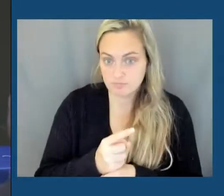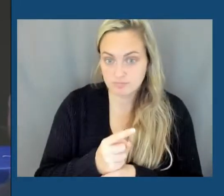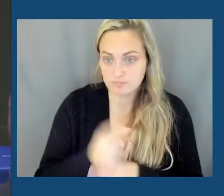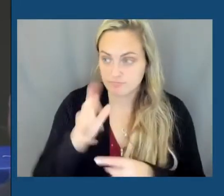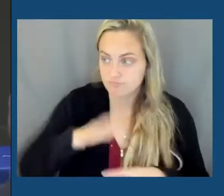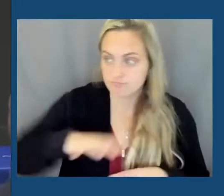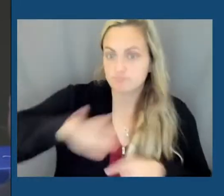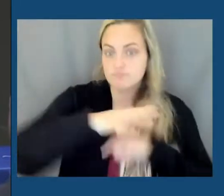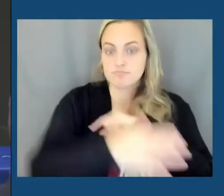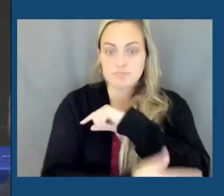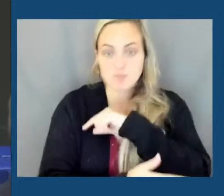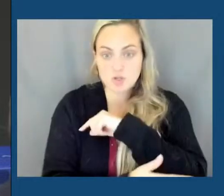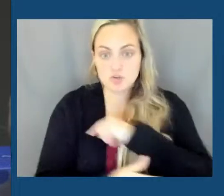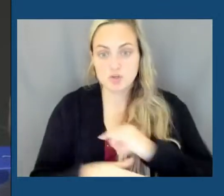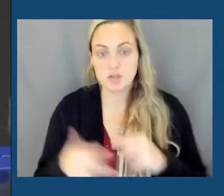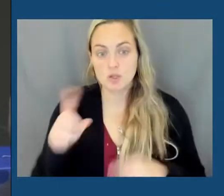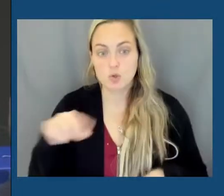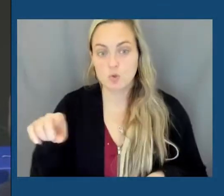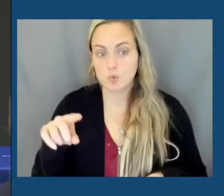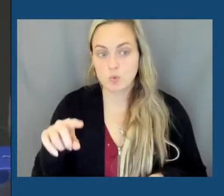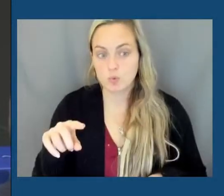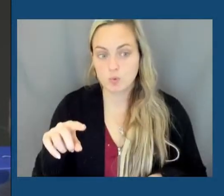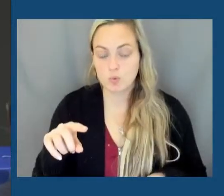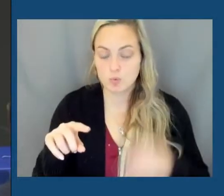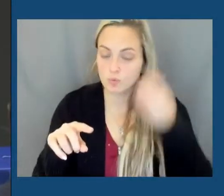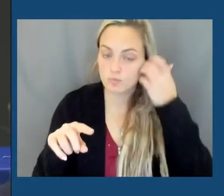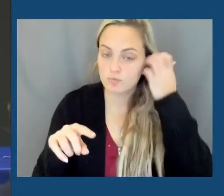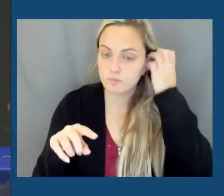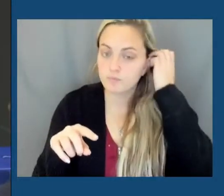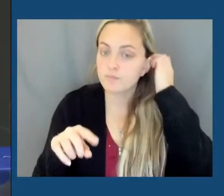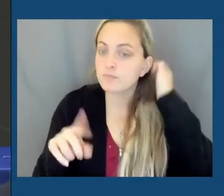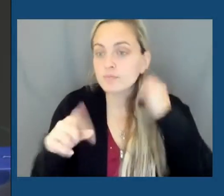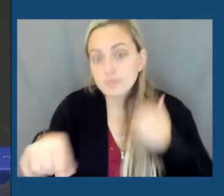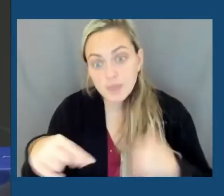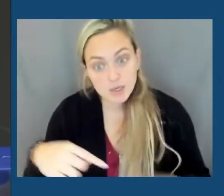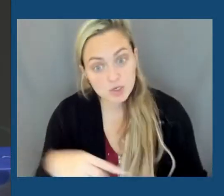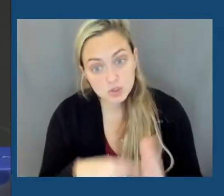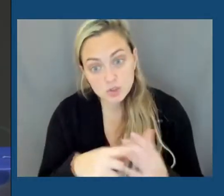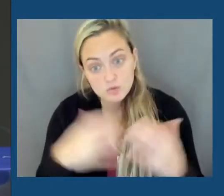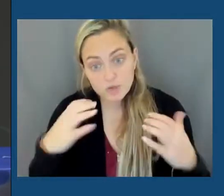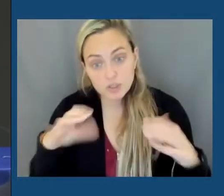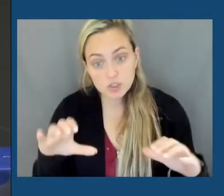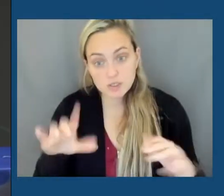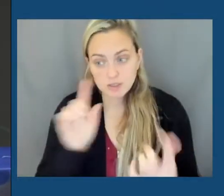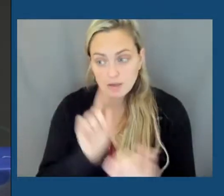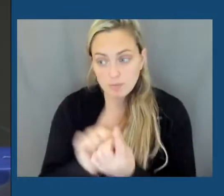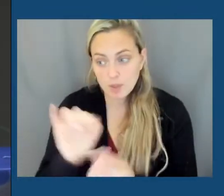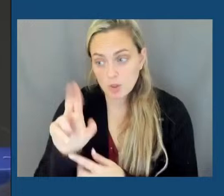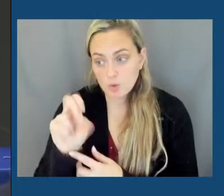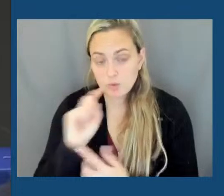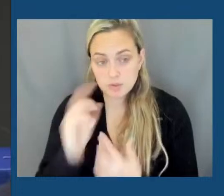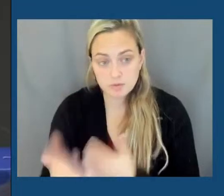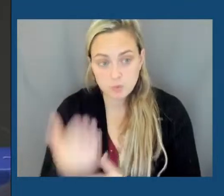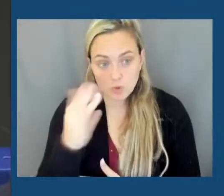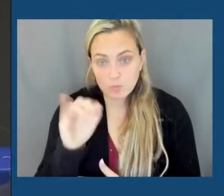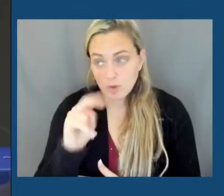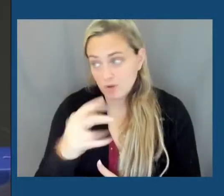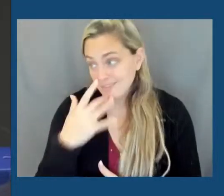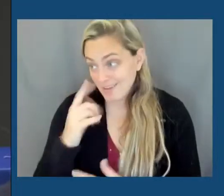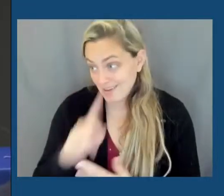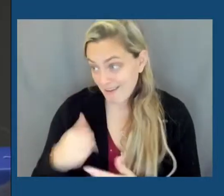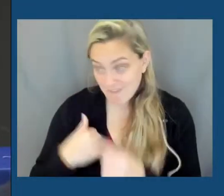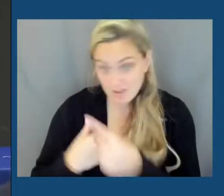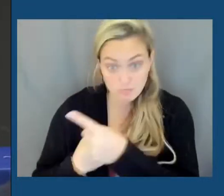country where you guys are, because these kids deserve a chance. I met with Lucas this morning. The kid's amazing. Micron's lucky to have him.